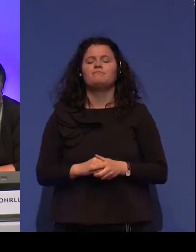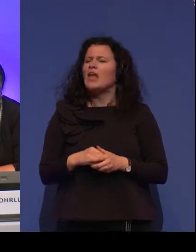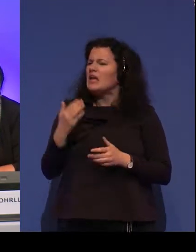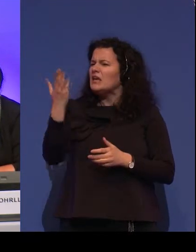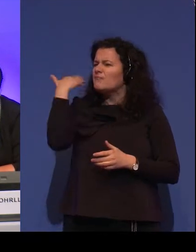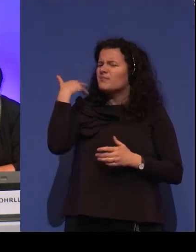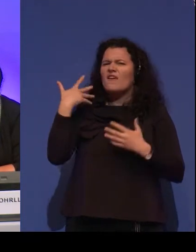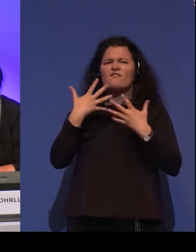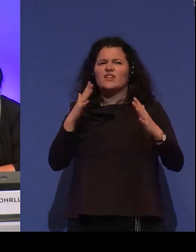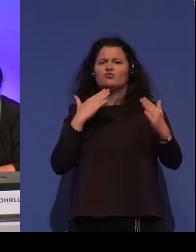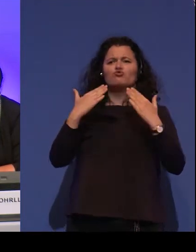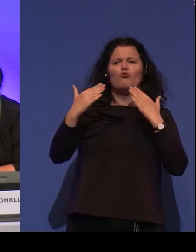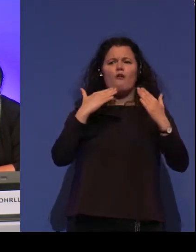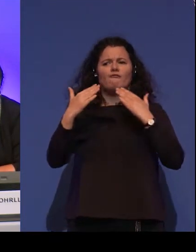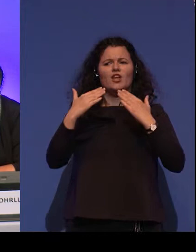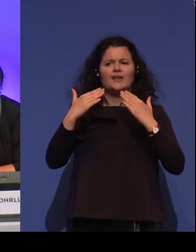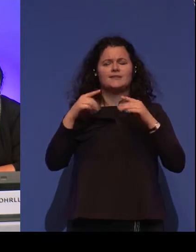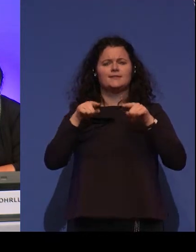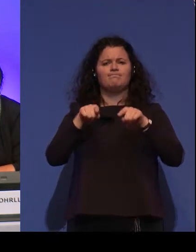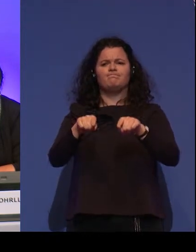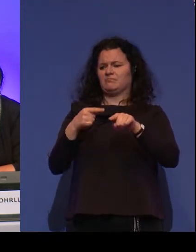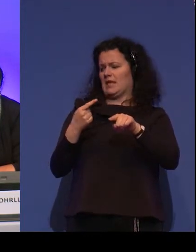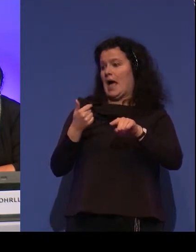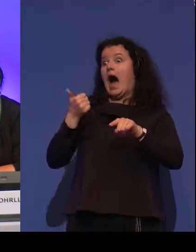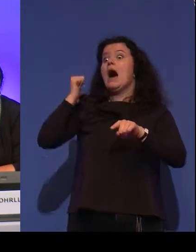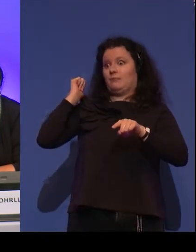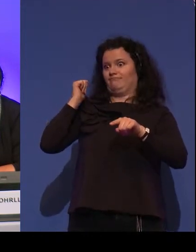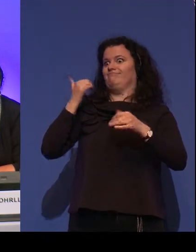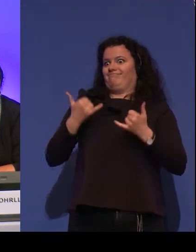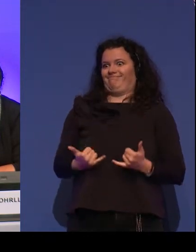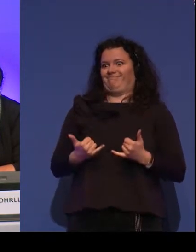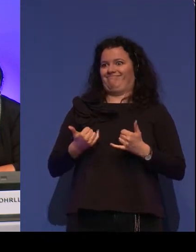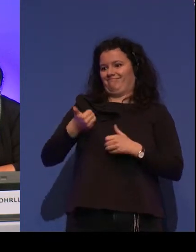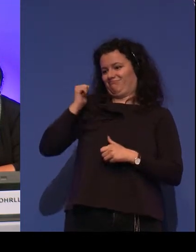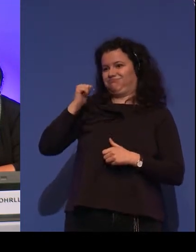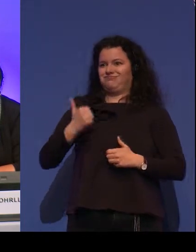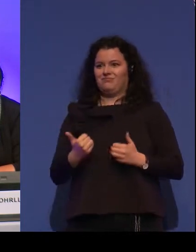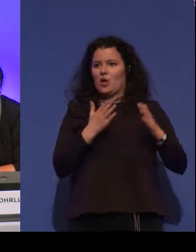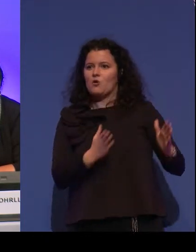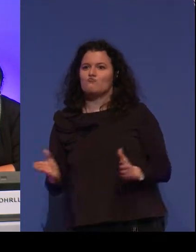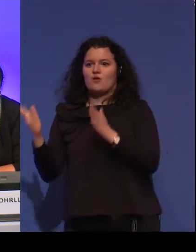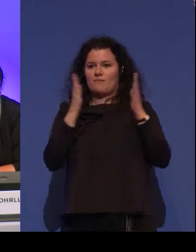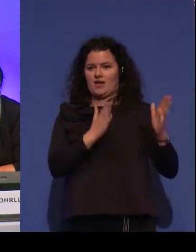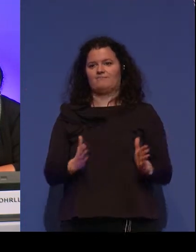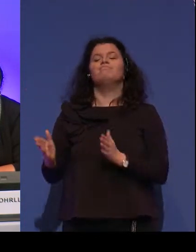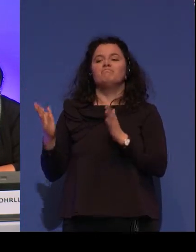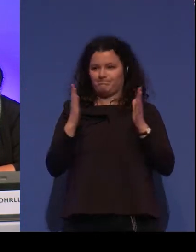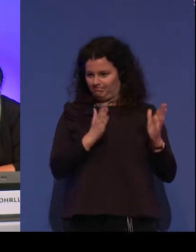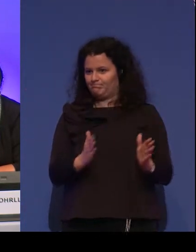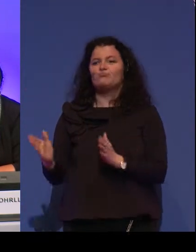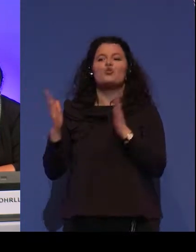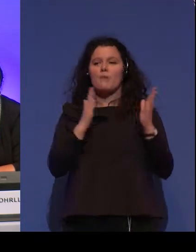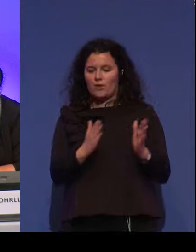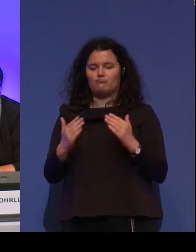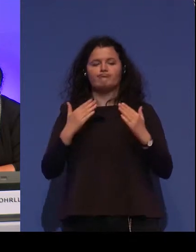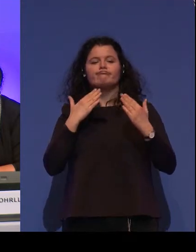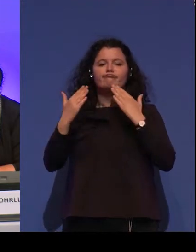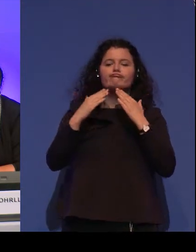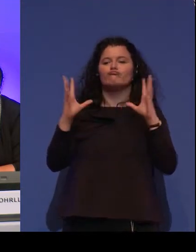conference on Monday and Tuesday this week on multi-hazard early warning services,